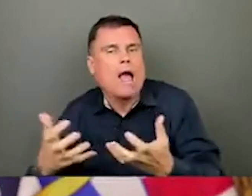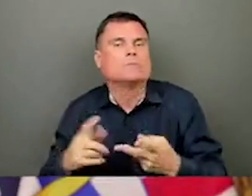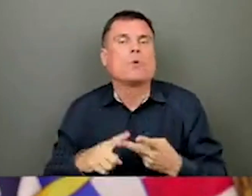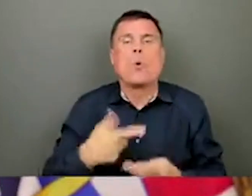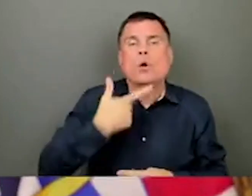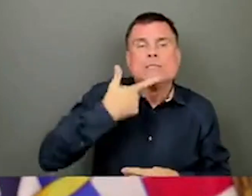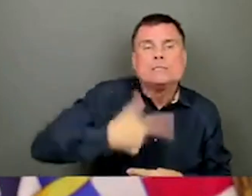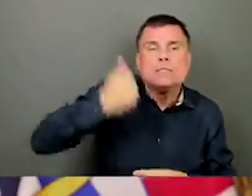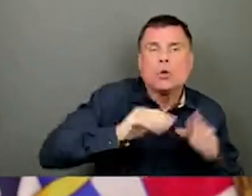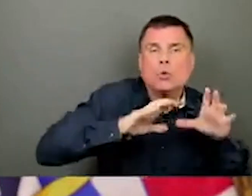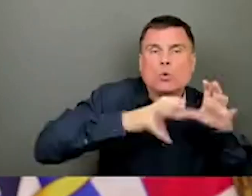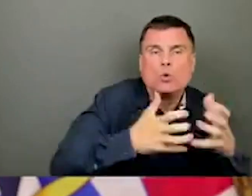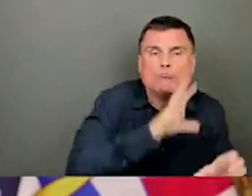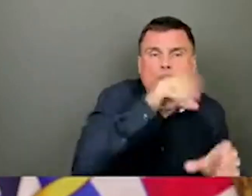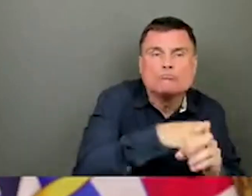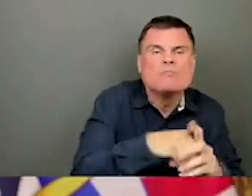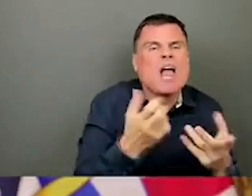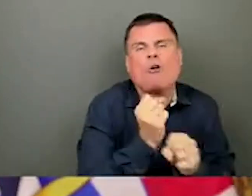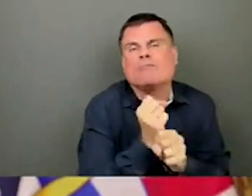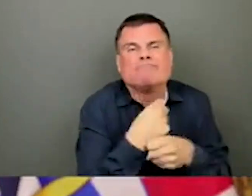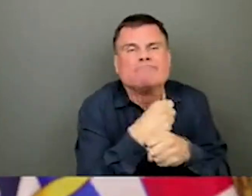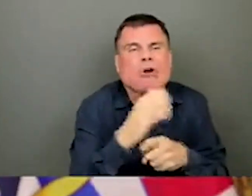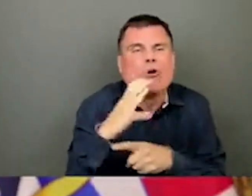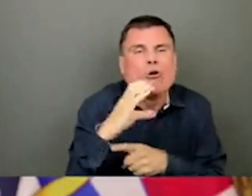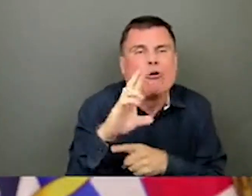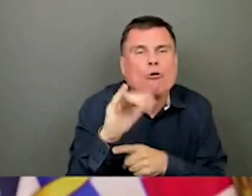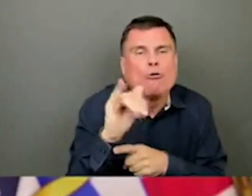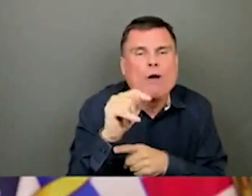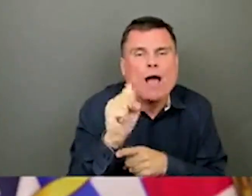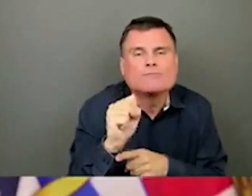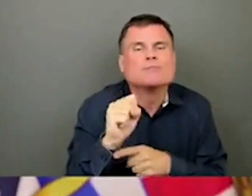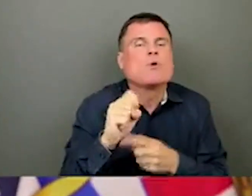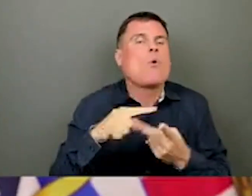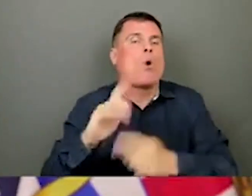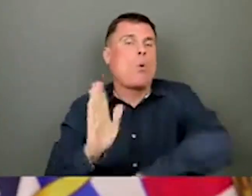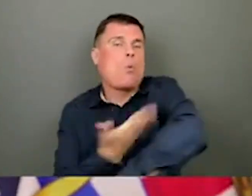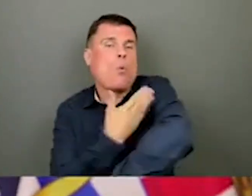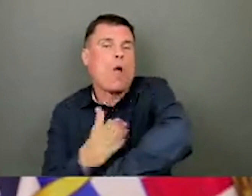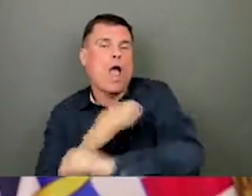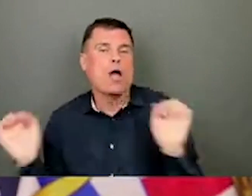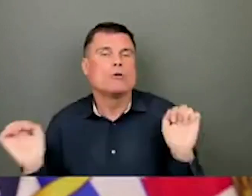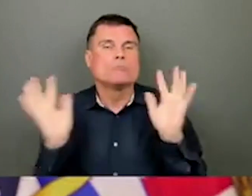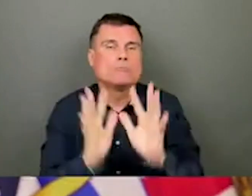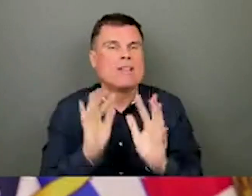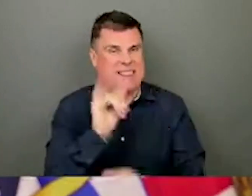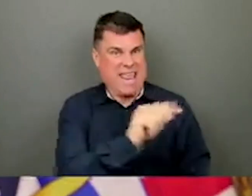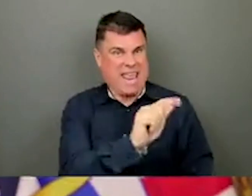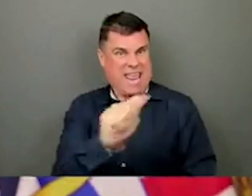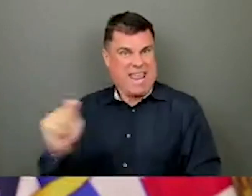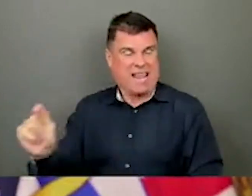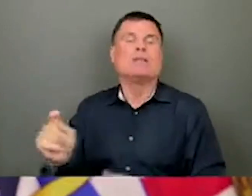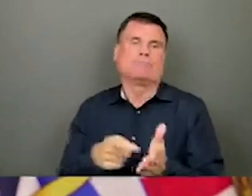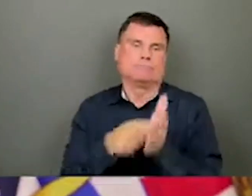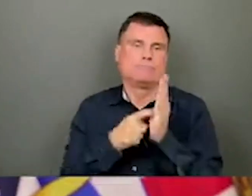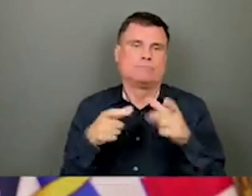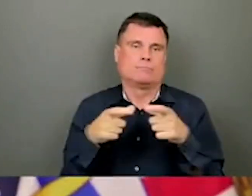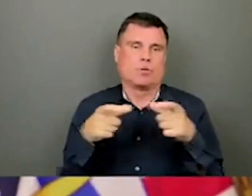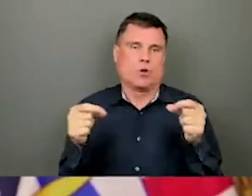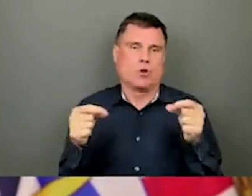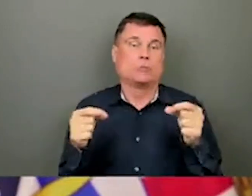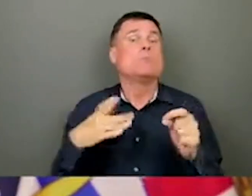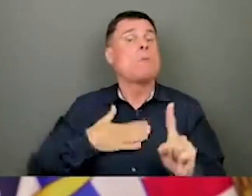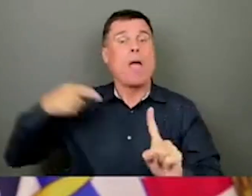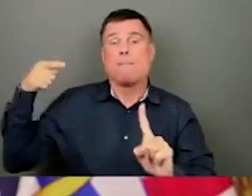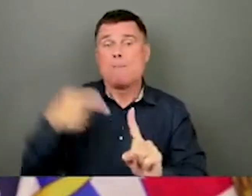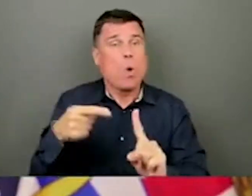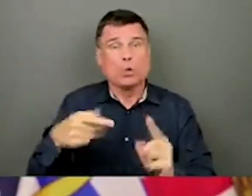classes, choirs, and other indoor groups. These new measures will help reduce transmission and keep